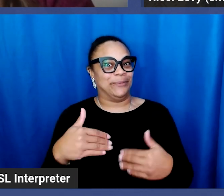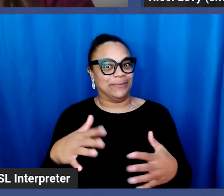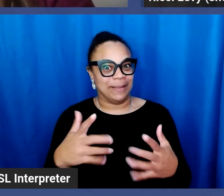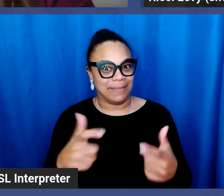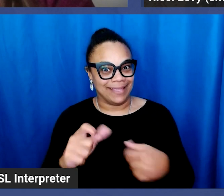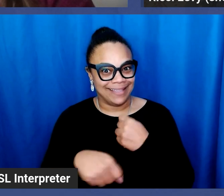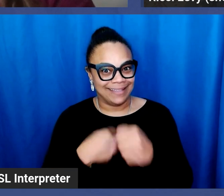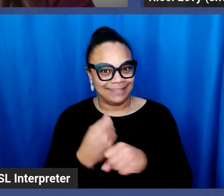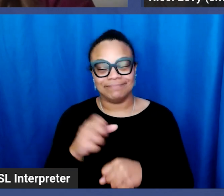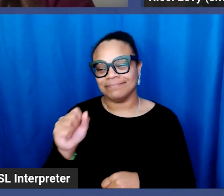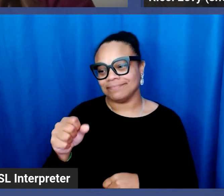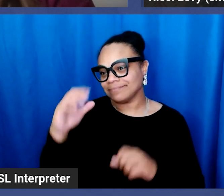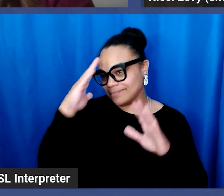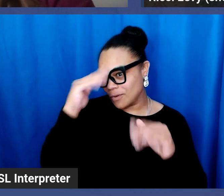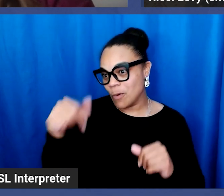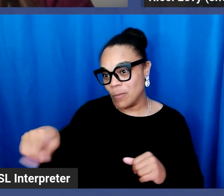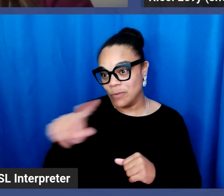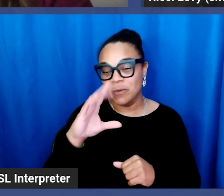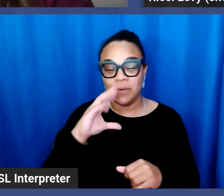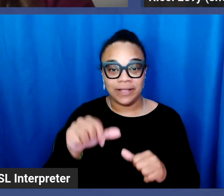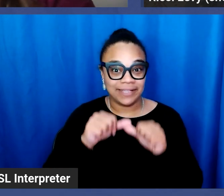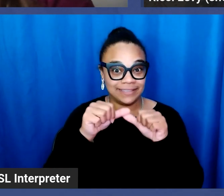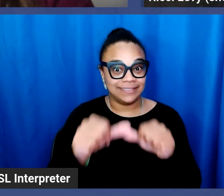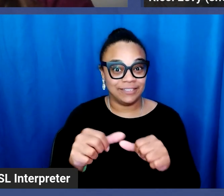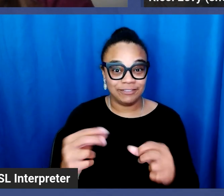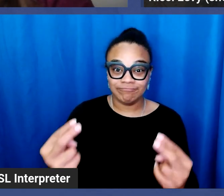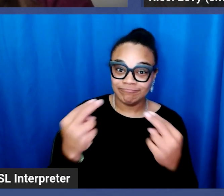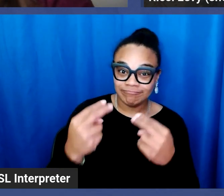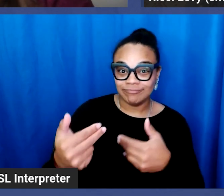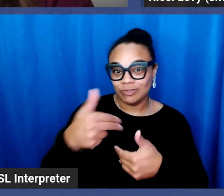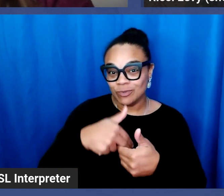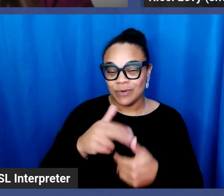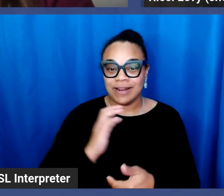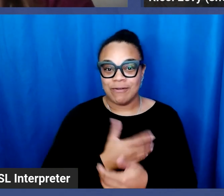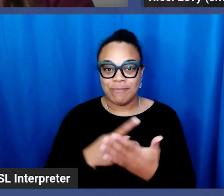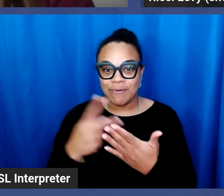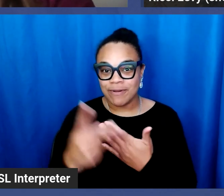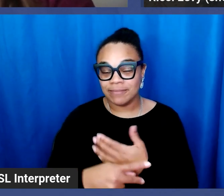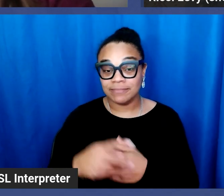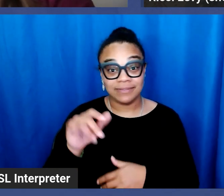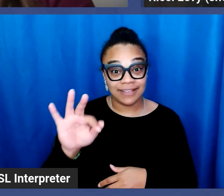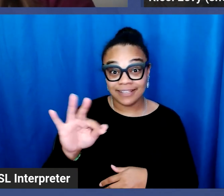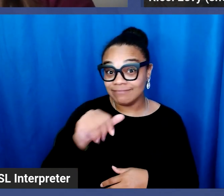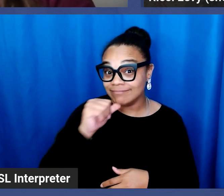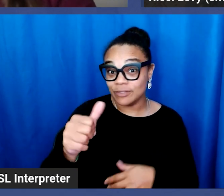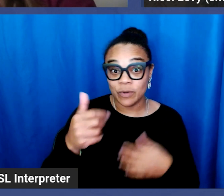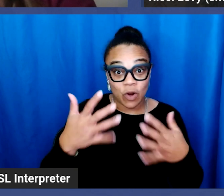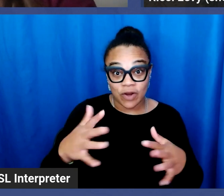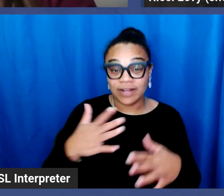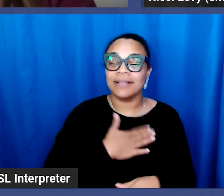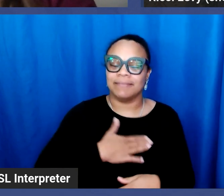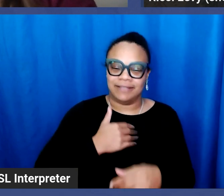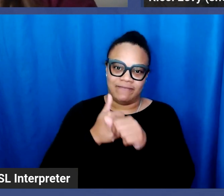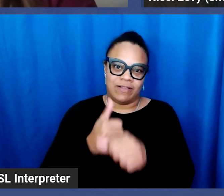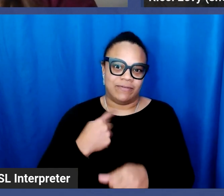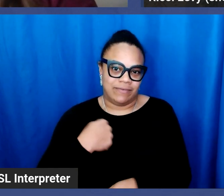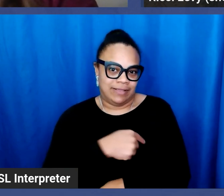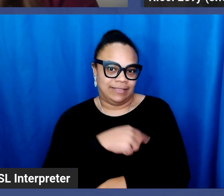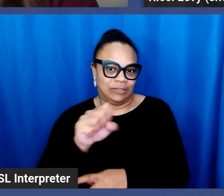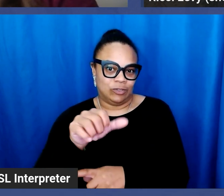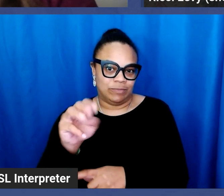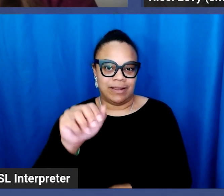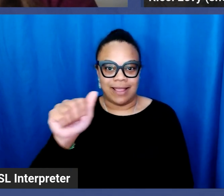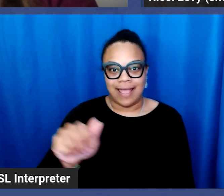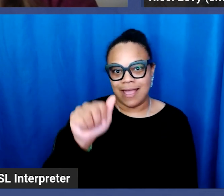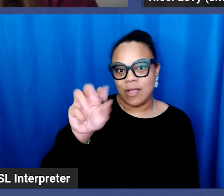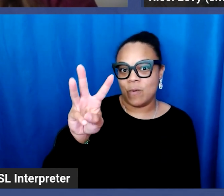Yeah. And folks, I hope that you will continue to tune into our programs. If you don't already, please follow us on social media at